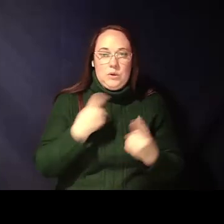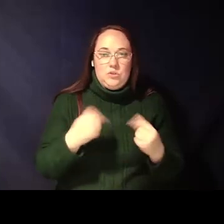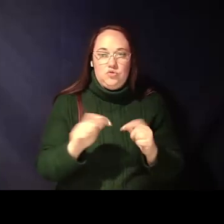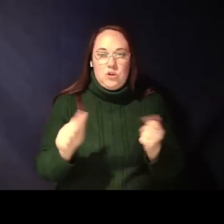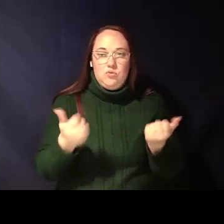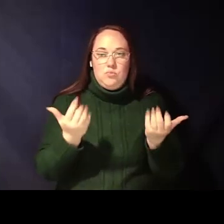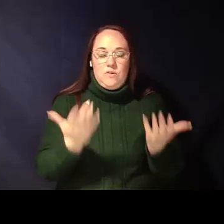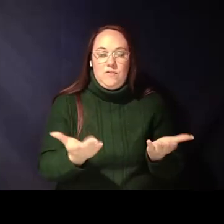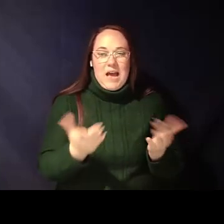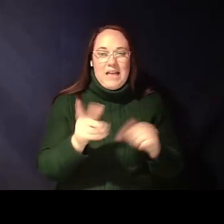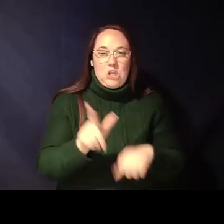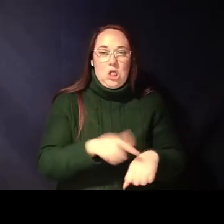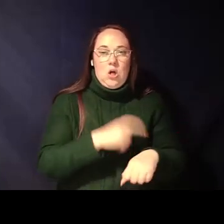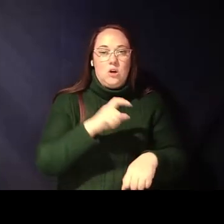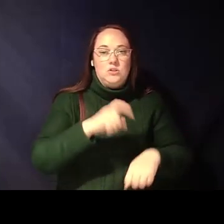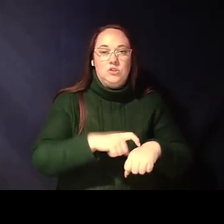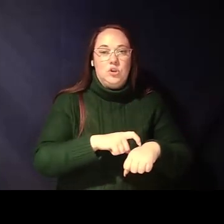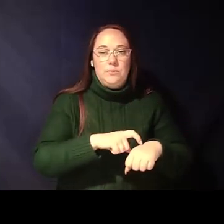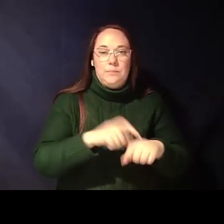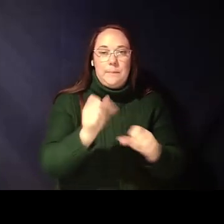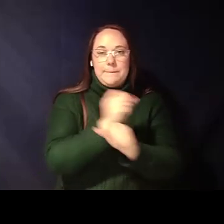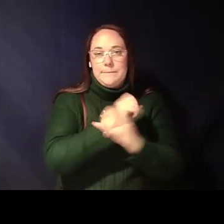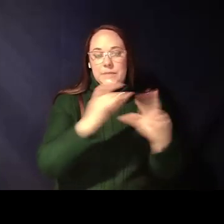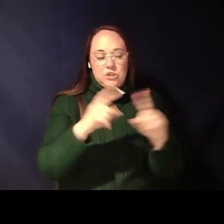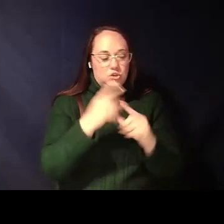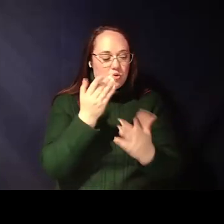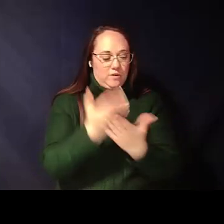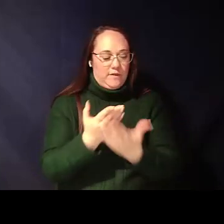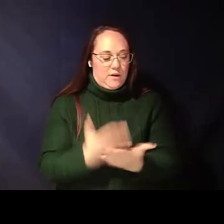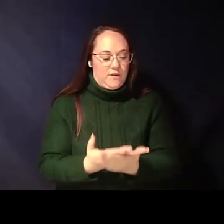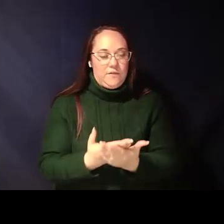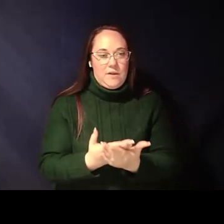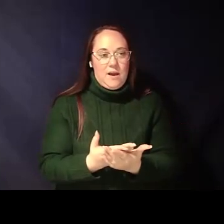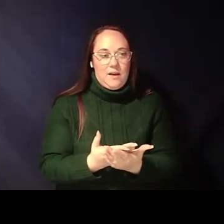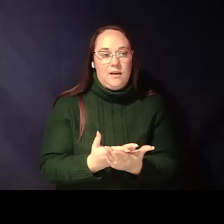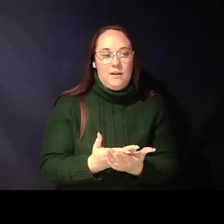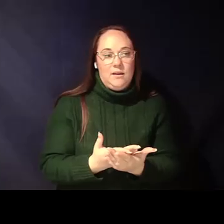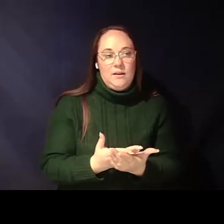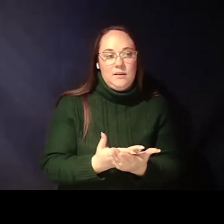that longer term picture to verify um,